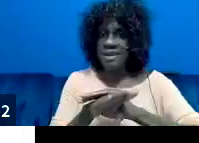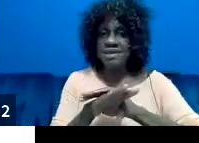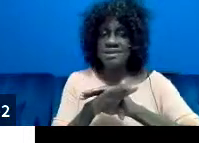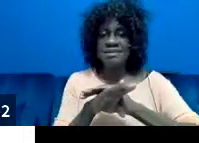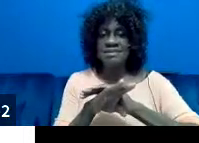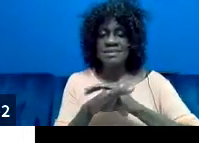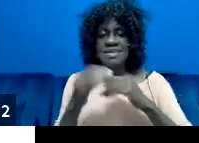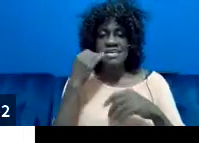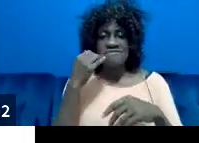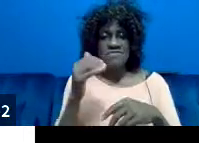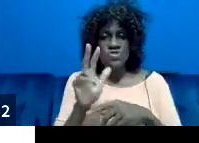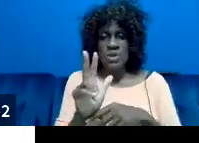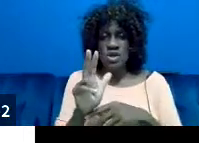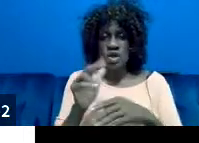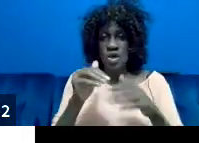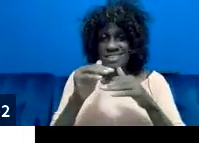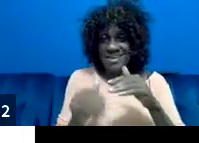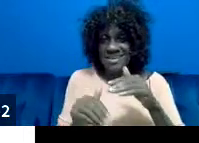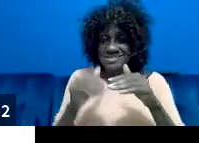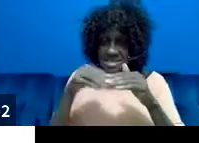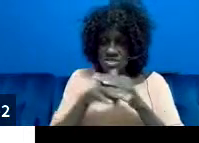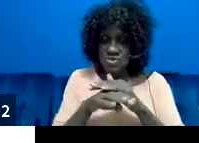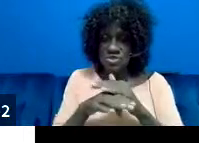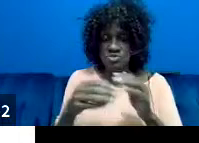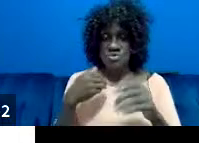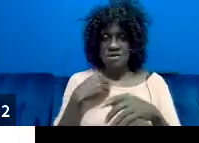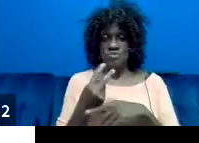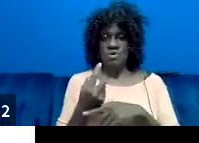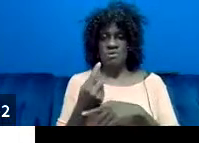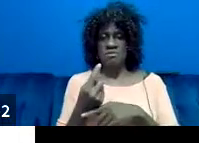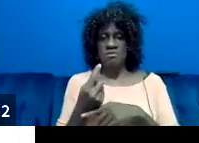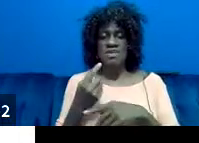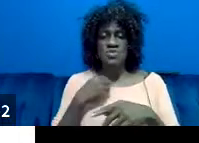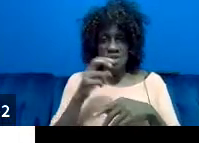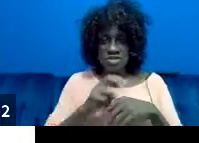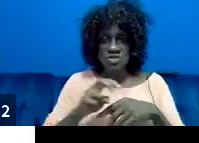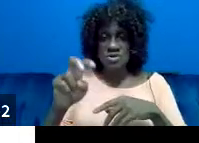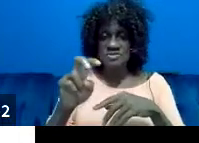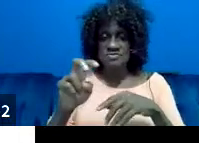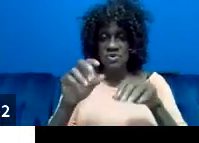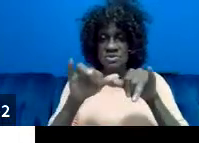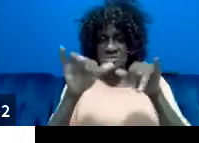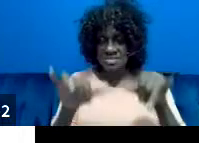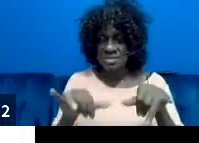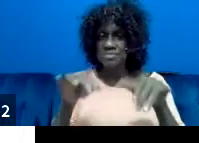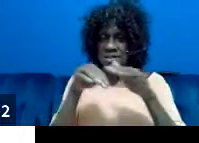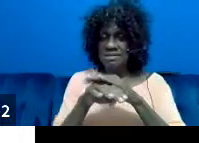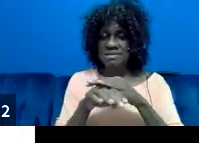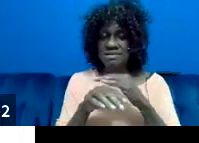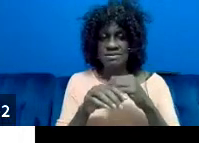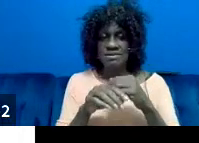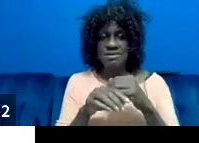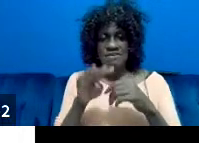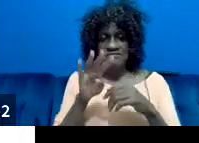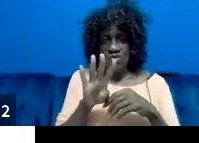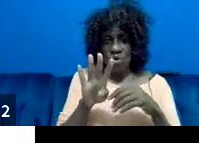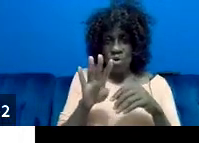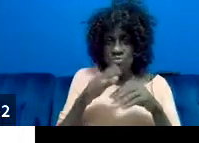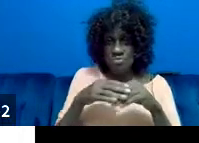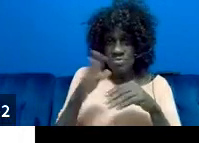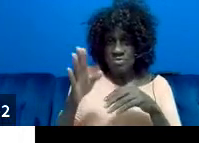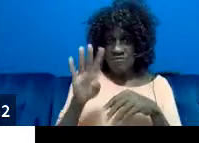there's 3 or fewer entry points, you get 1. Okay, you'd get a transfer system into it. 4 or more, you get